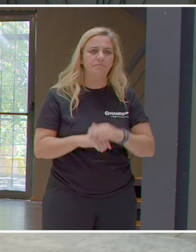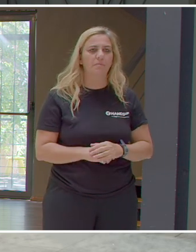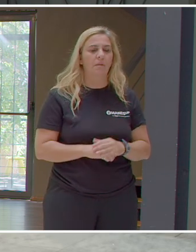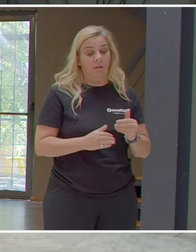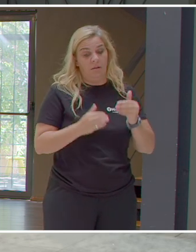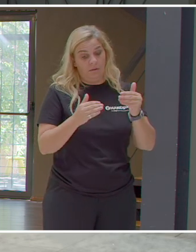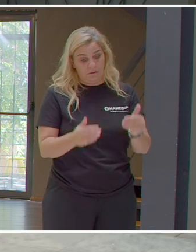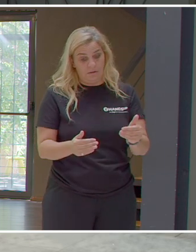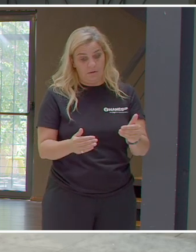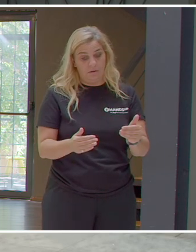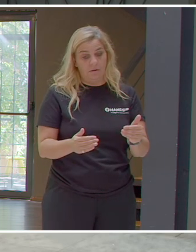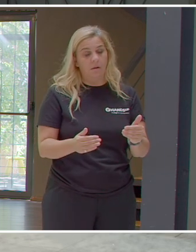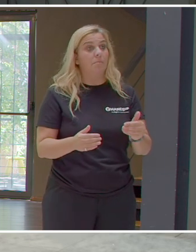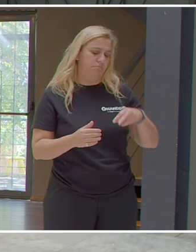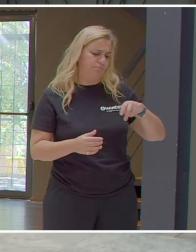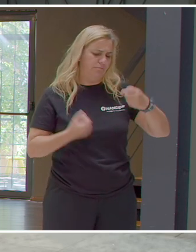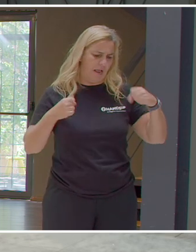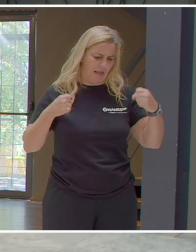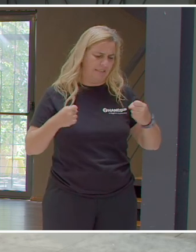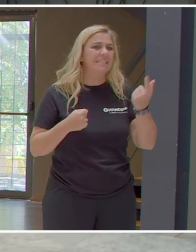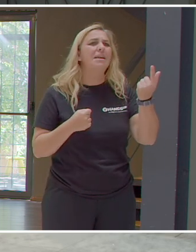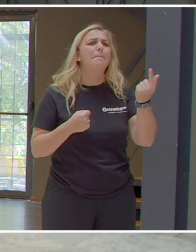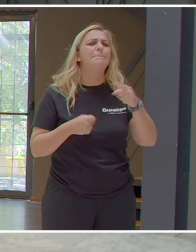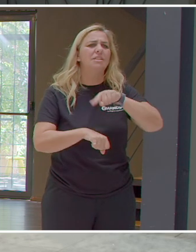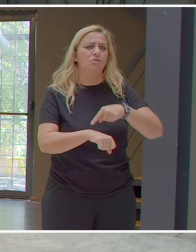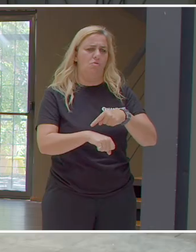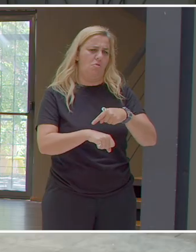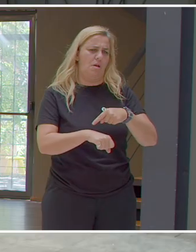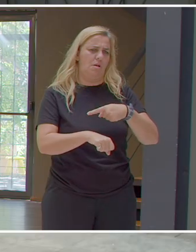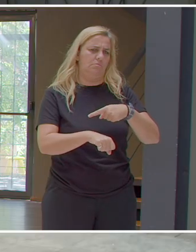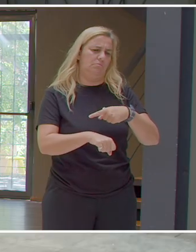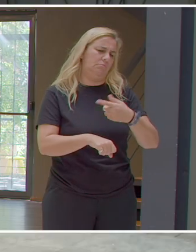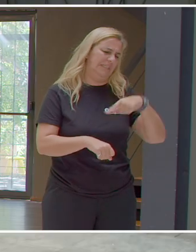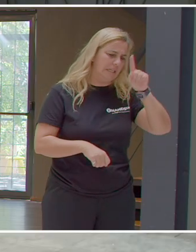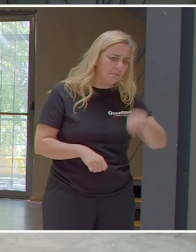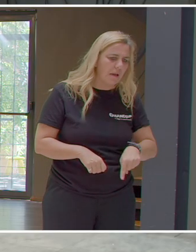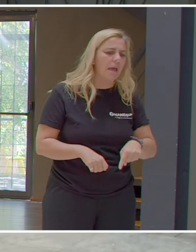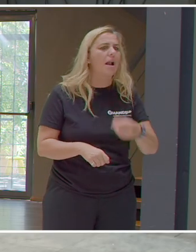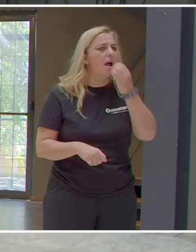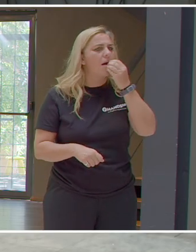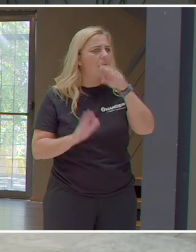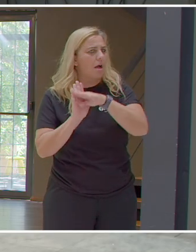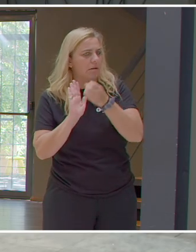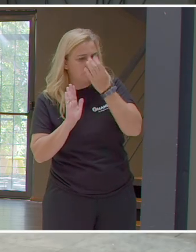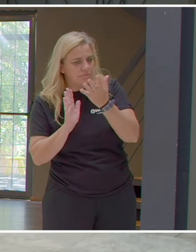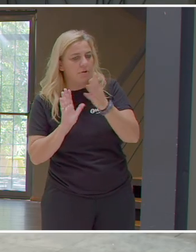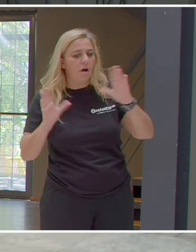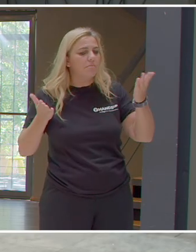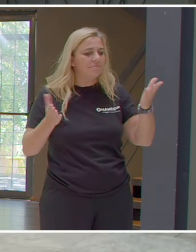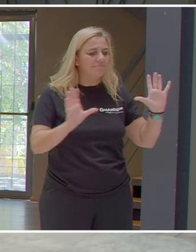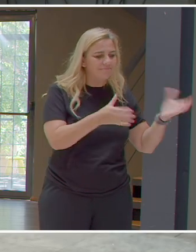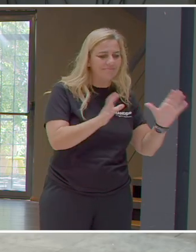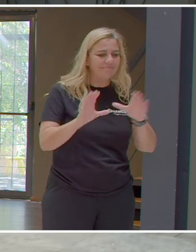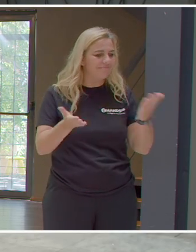Moving for half an hour a day, or going on a plant-based diet, or combining the two, and guess which group had the best results? A